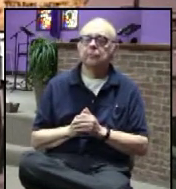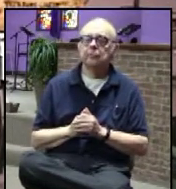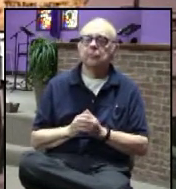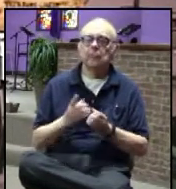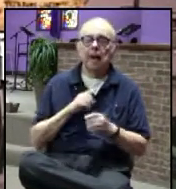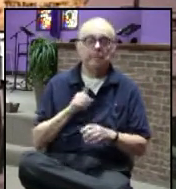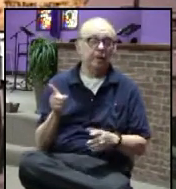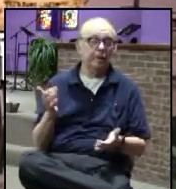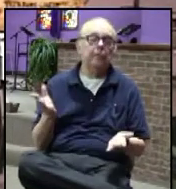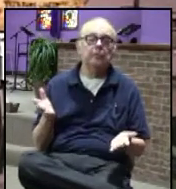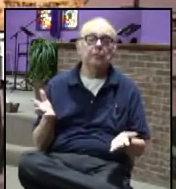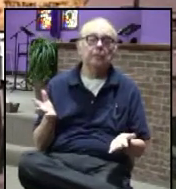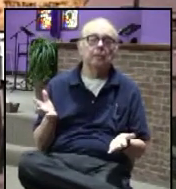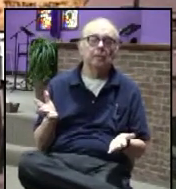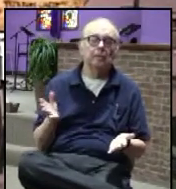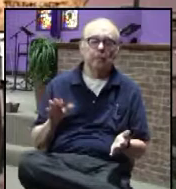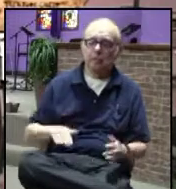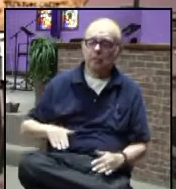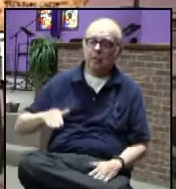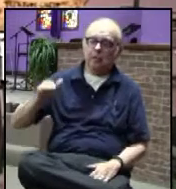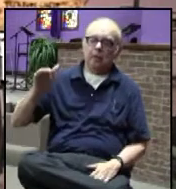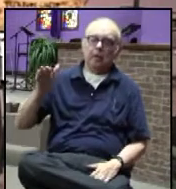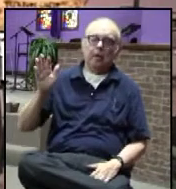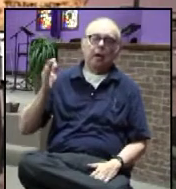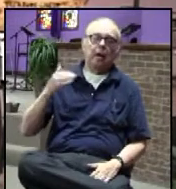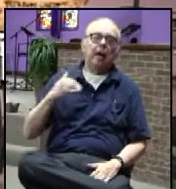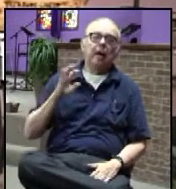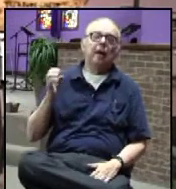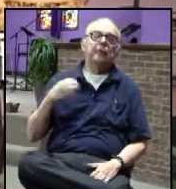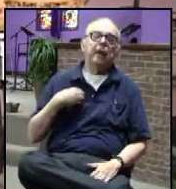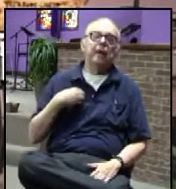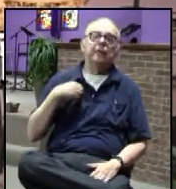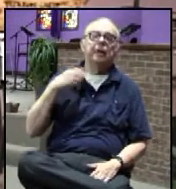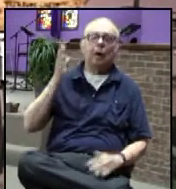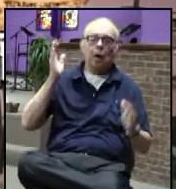How many of you all growing up ever had a hope chest?